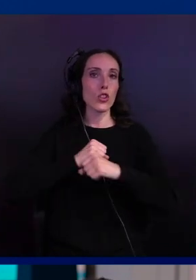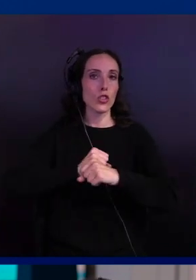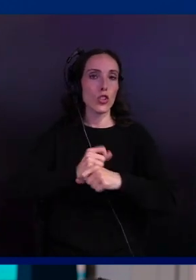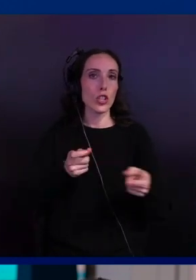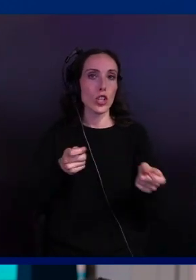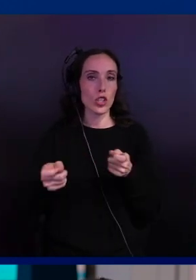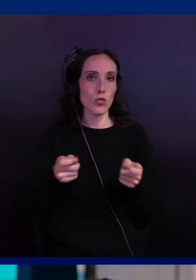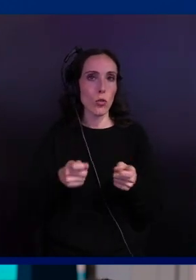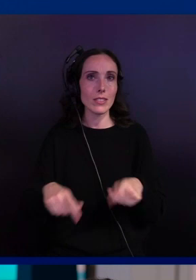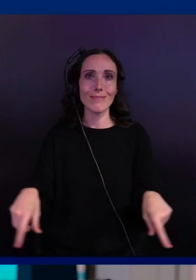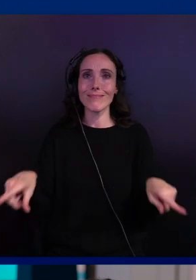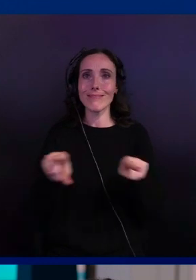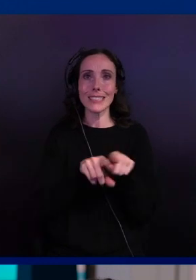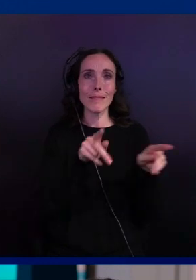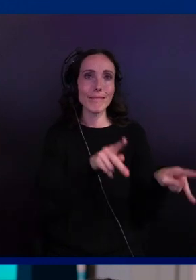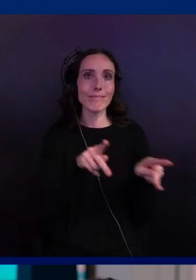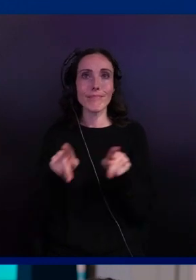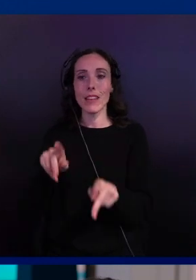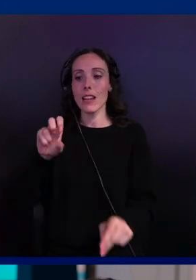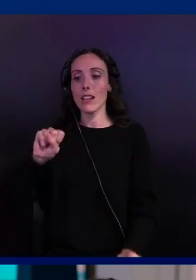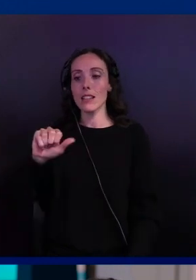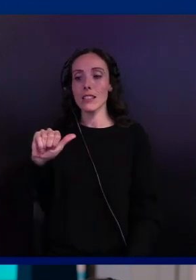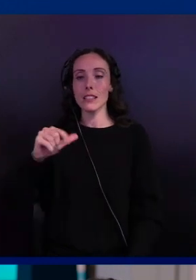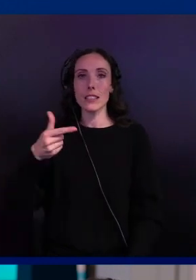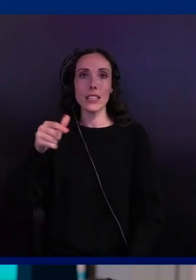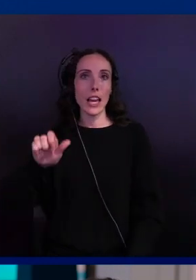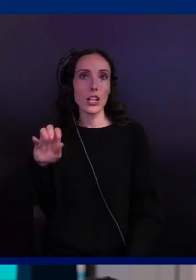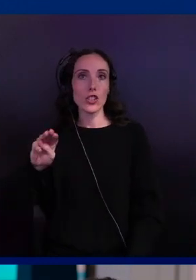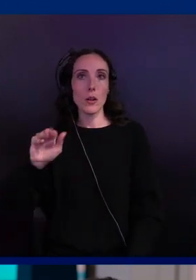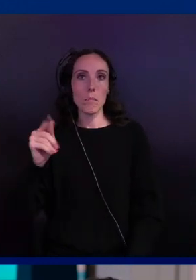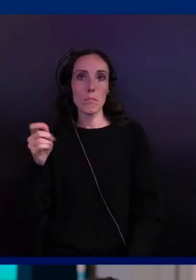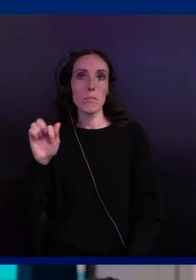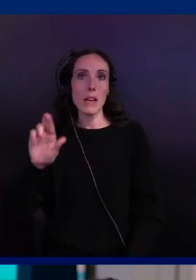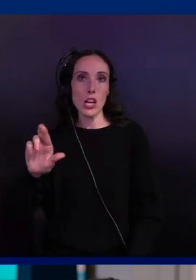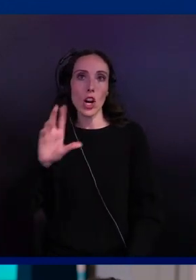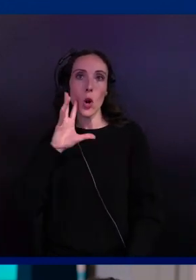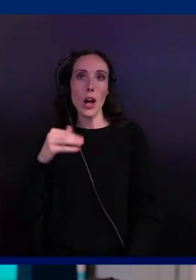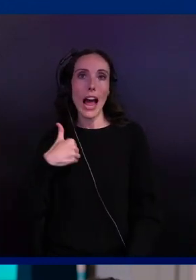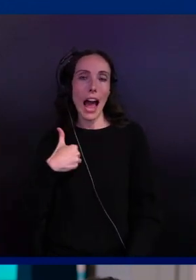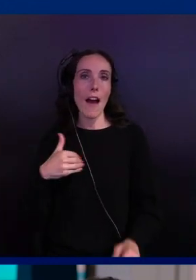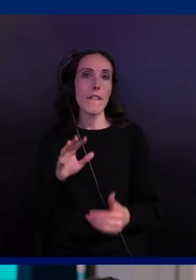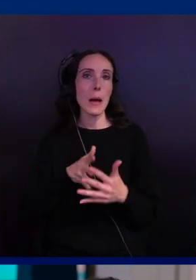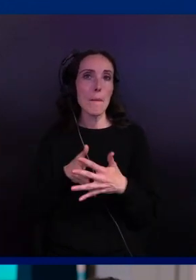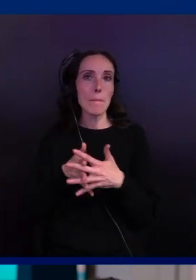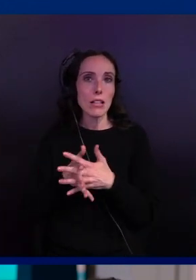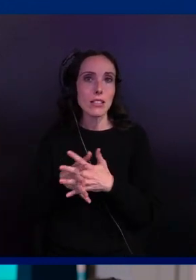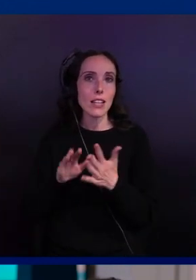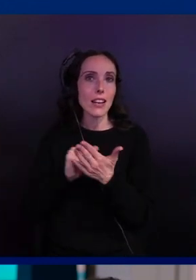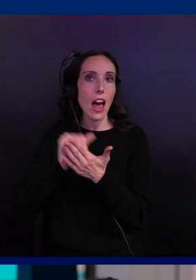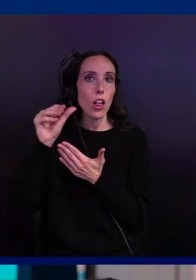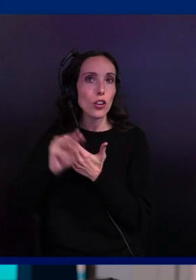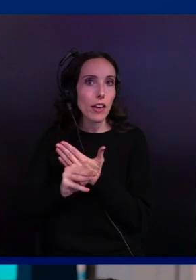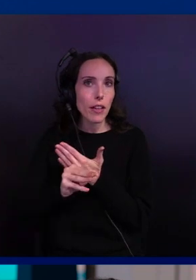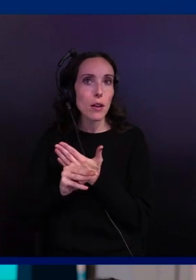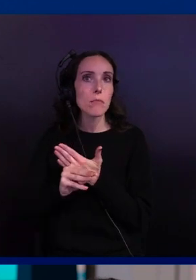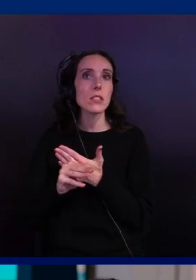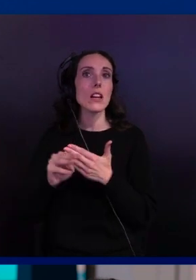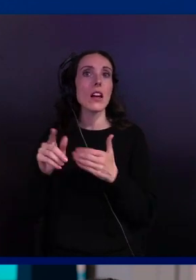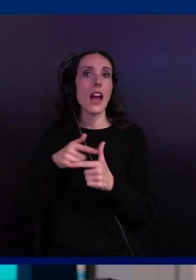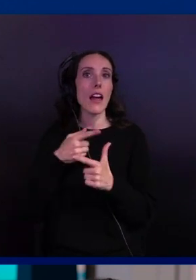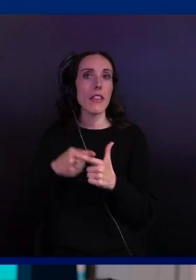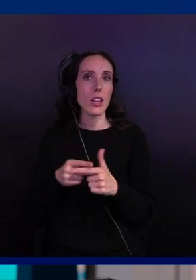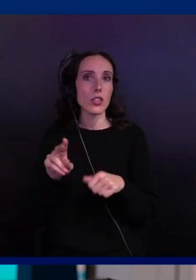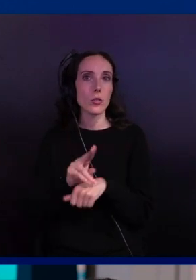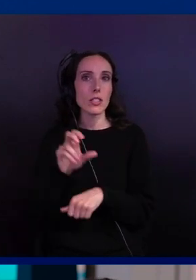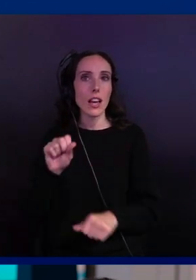you can do with Amazon SageMaker. Amazon SageMaker comes with built-in algorithms. S3, you bring the training data and then use